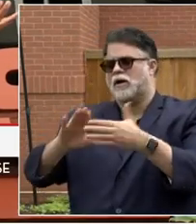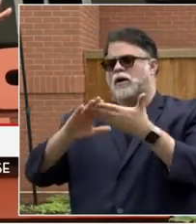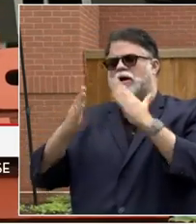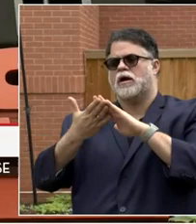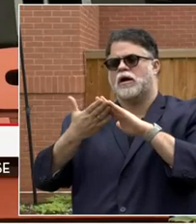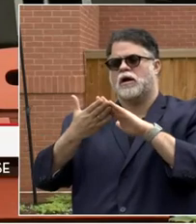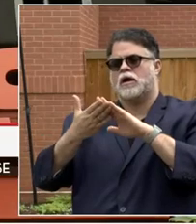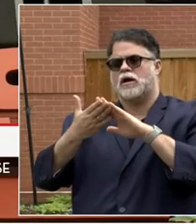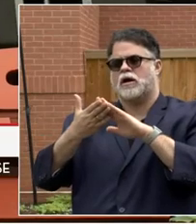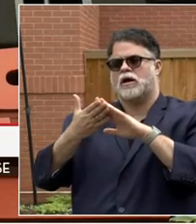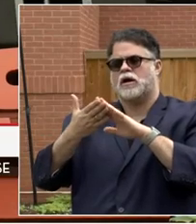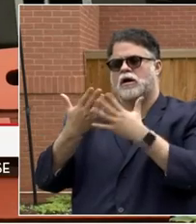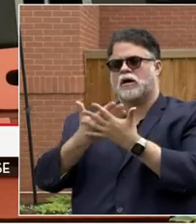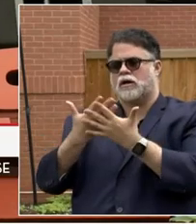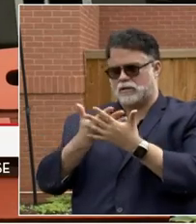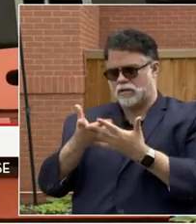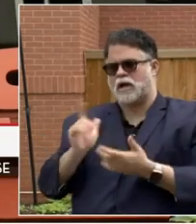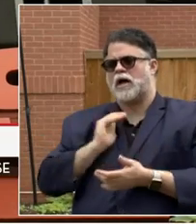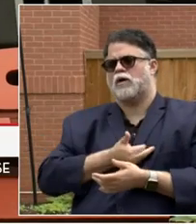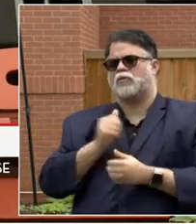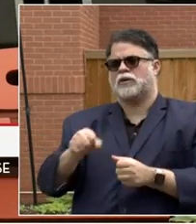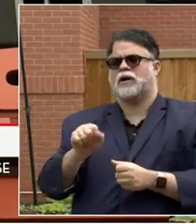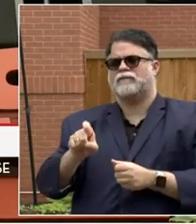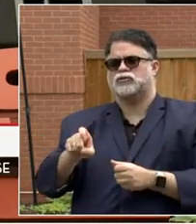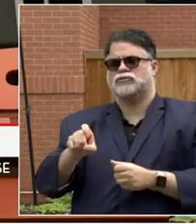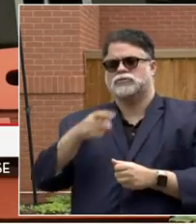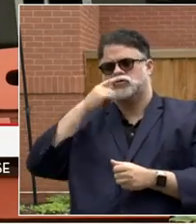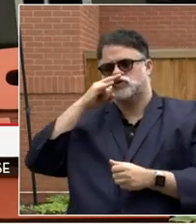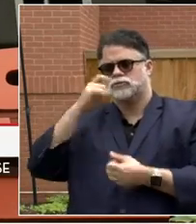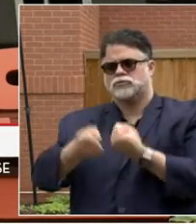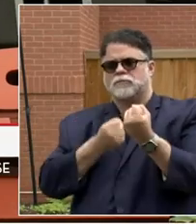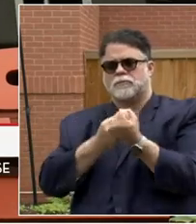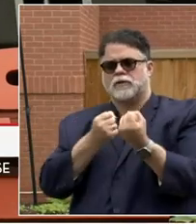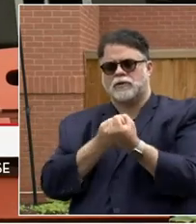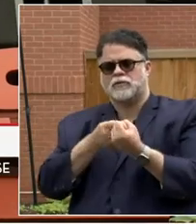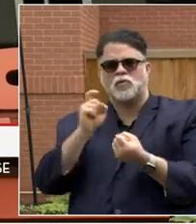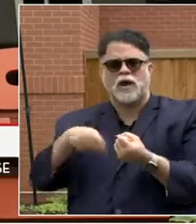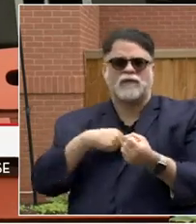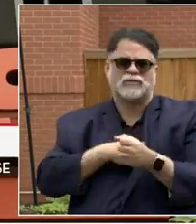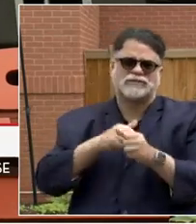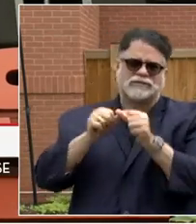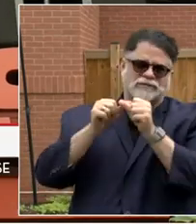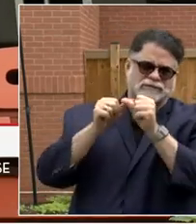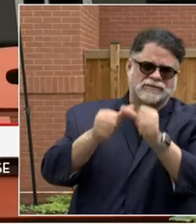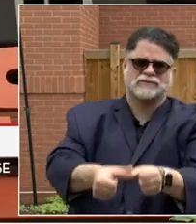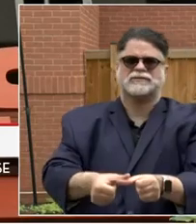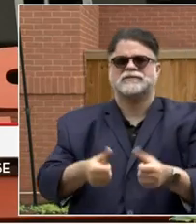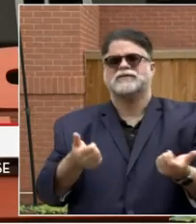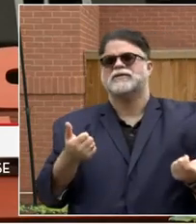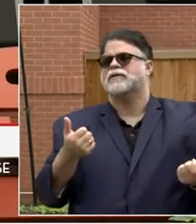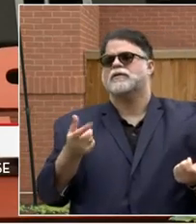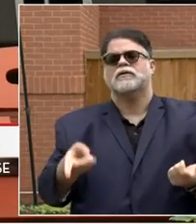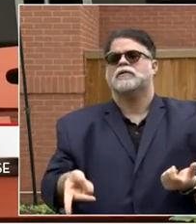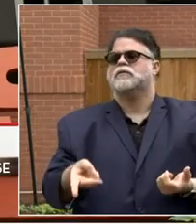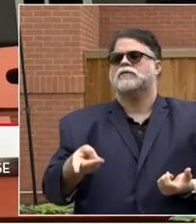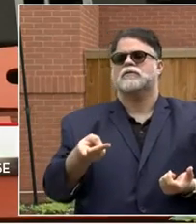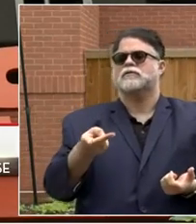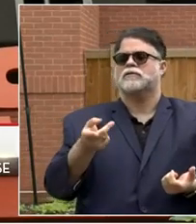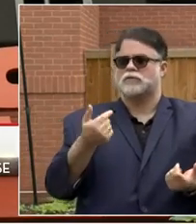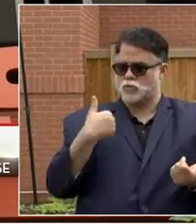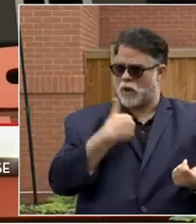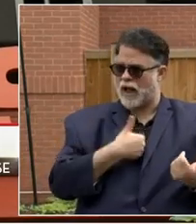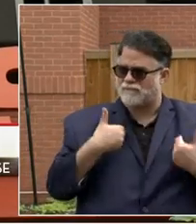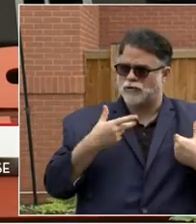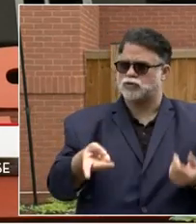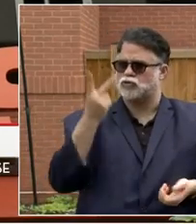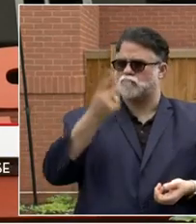Now that's one issue, but we got to keep working on it. Now, we don't have 2 senators to represent us in